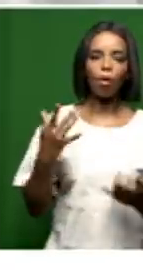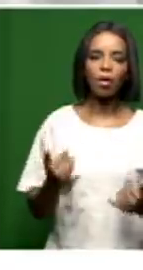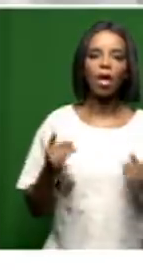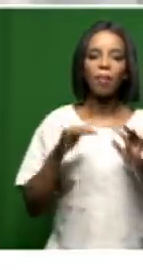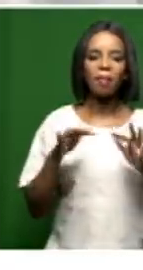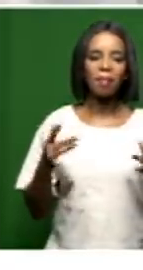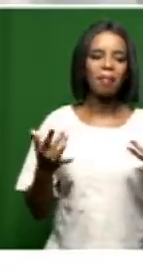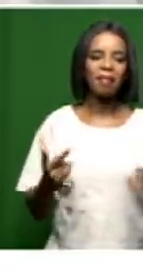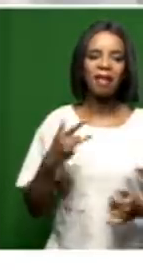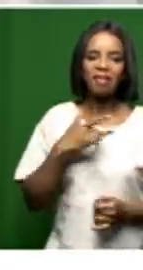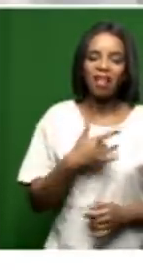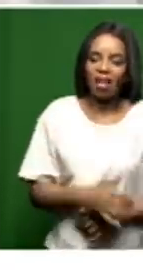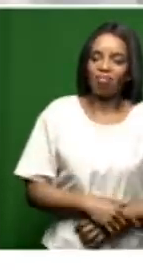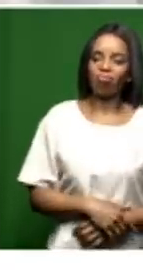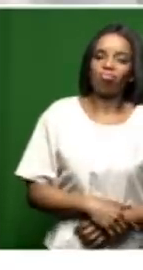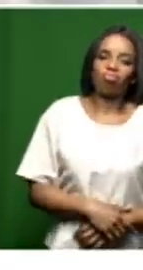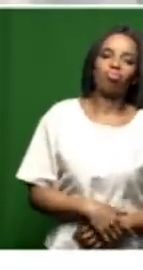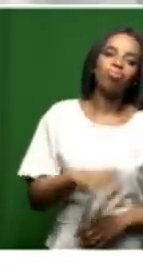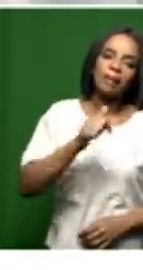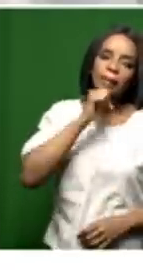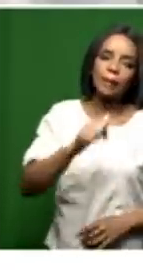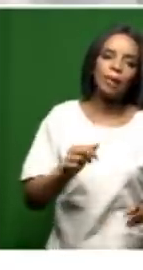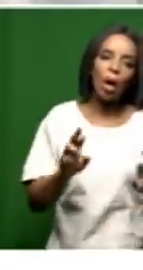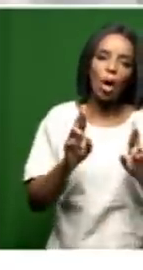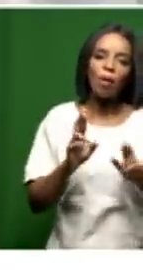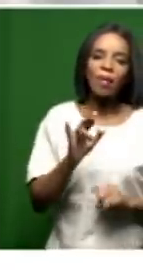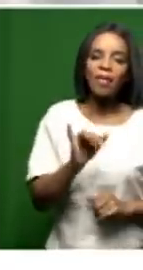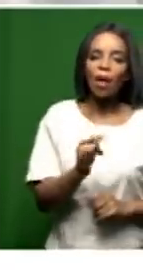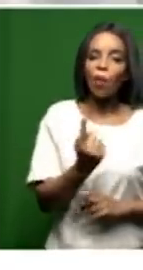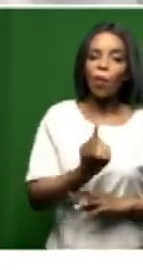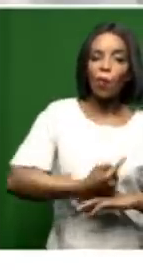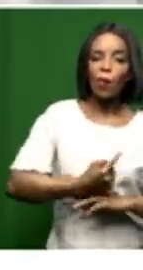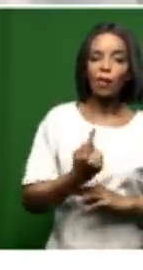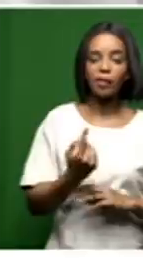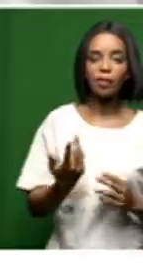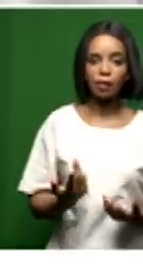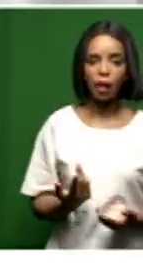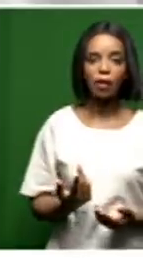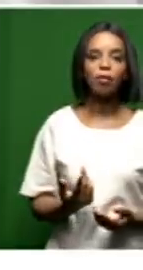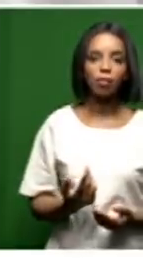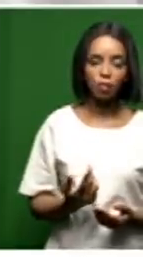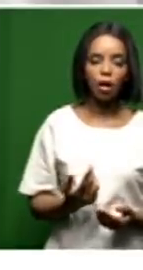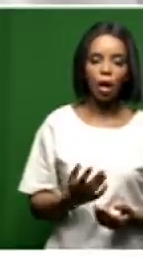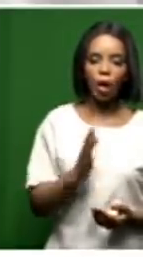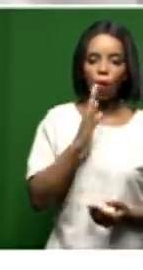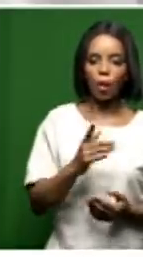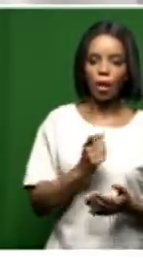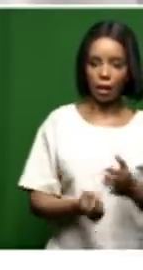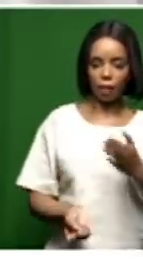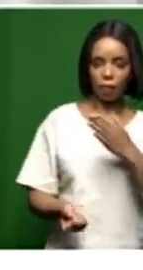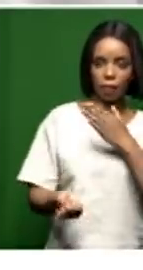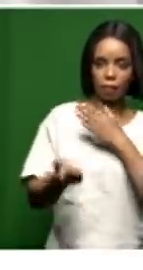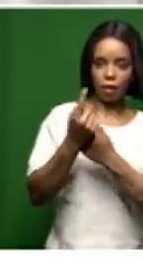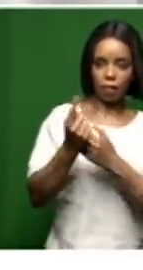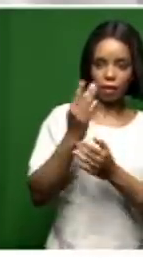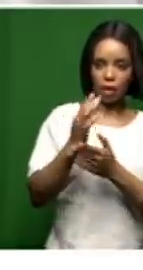that people care less, and just hoping that perhaps one day a savior, a redeemer, will emerge from one quarter to save